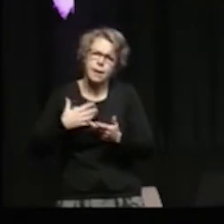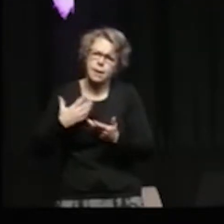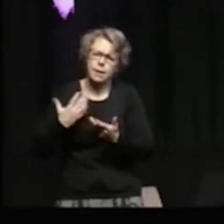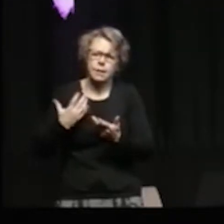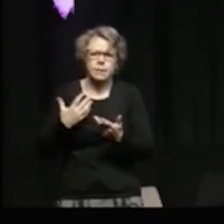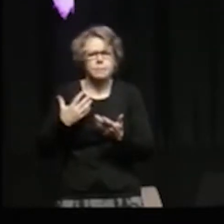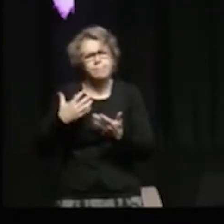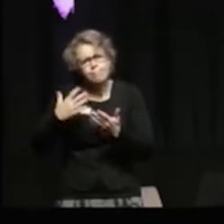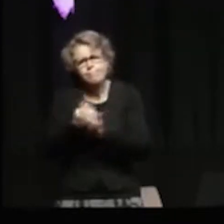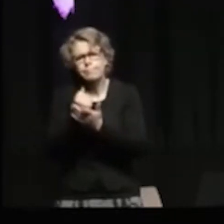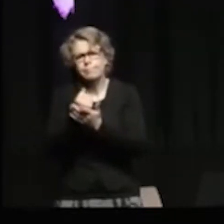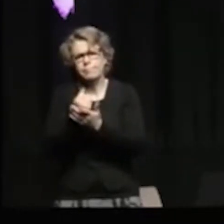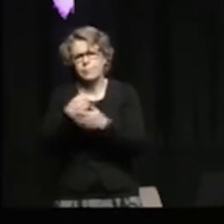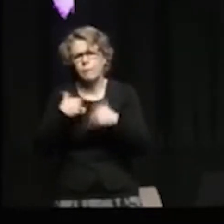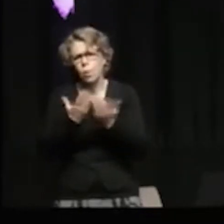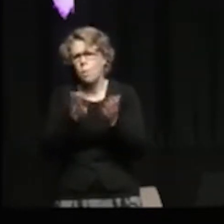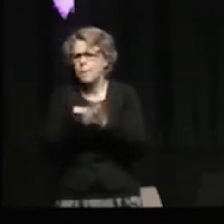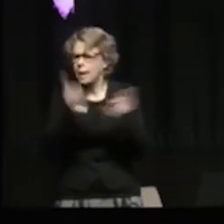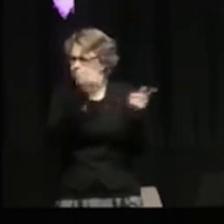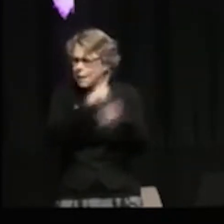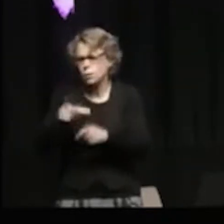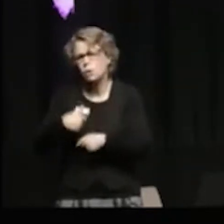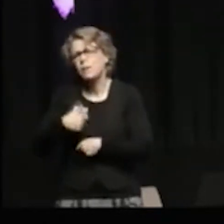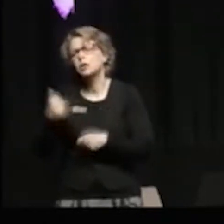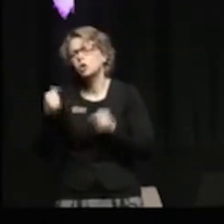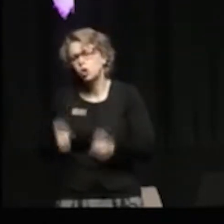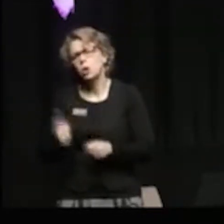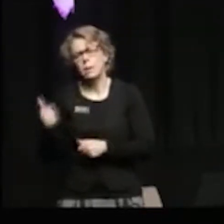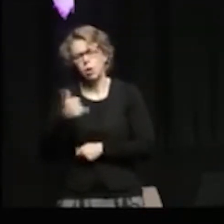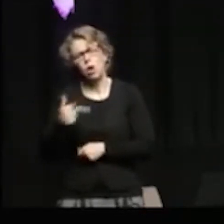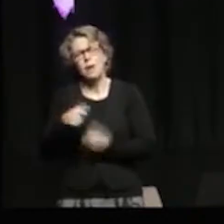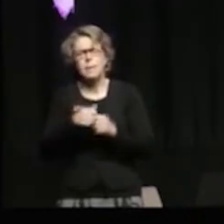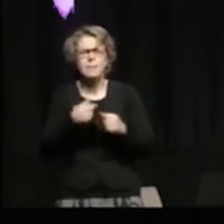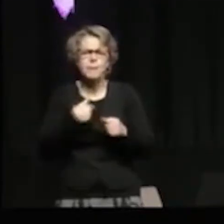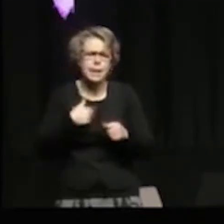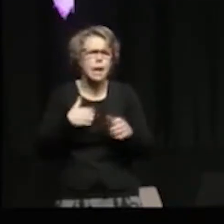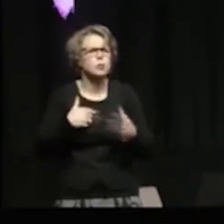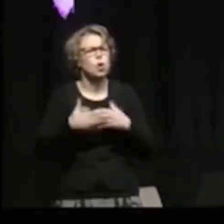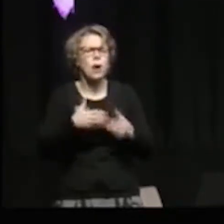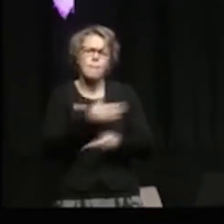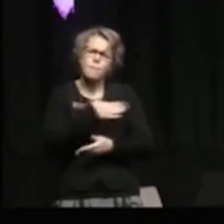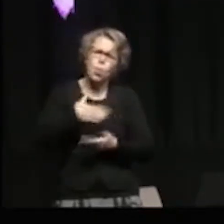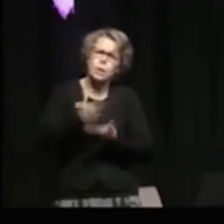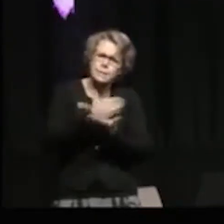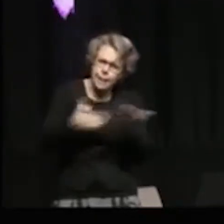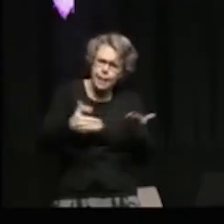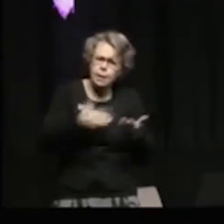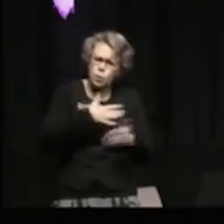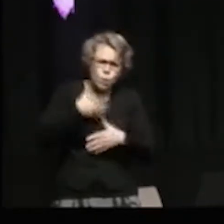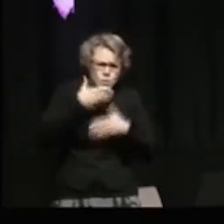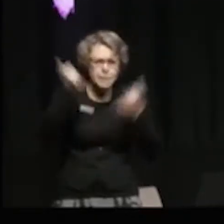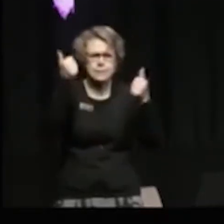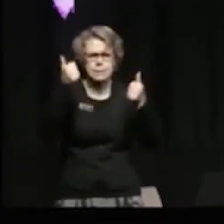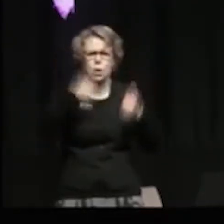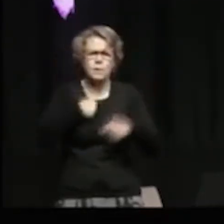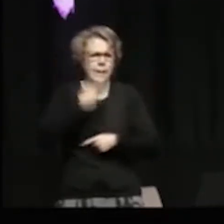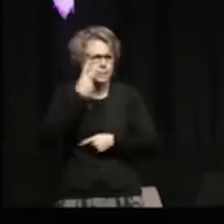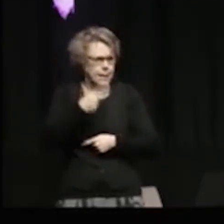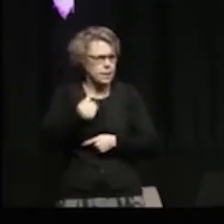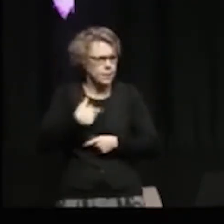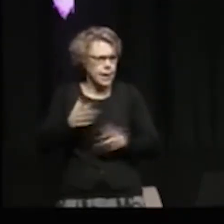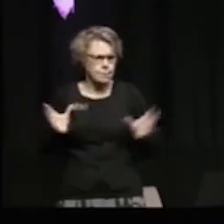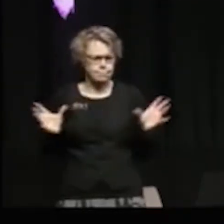to persuade to think differently to the Human Rights Forum, but we can do our bit, and we can see that we are